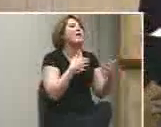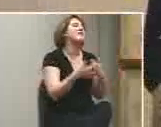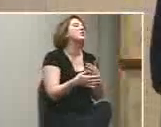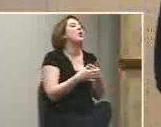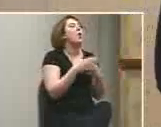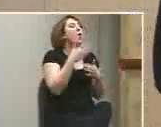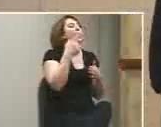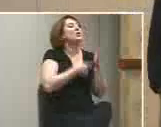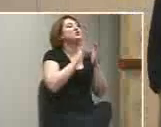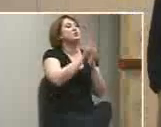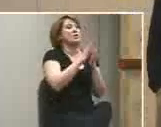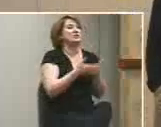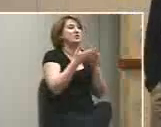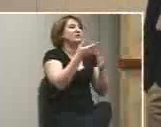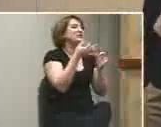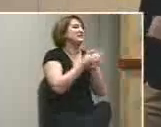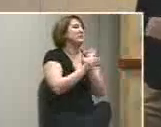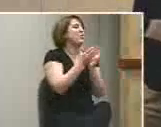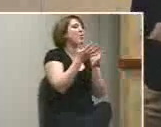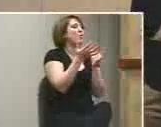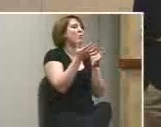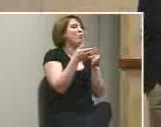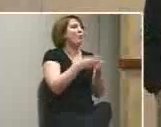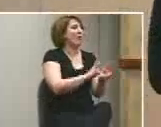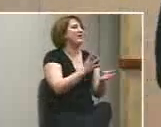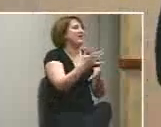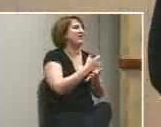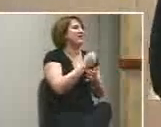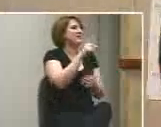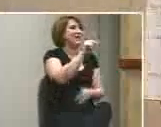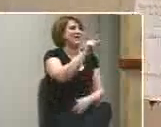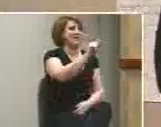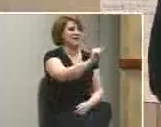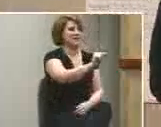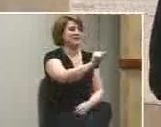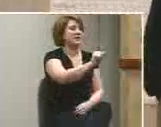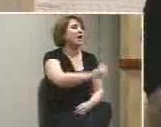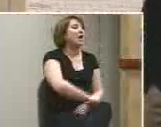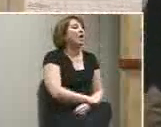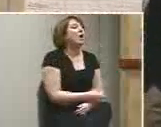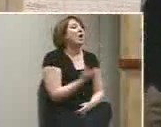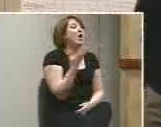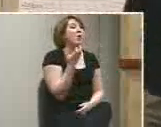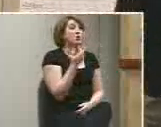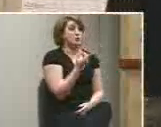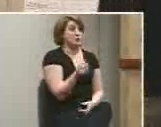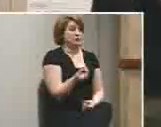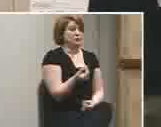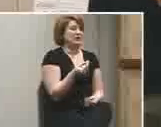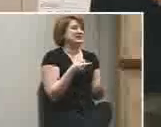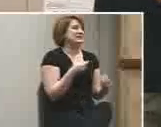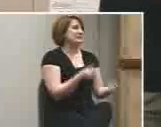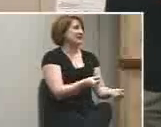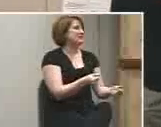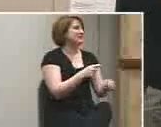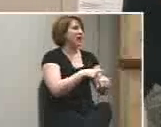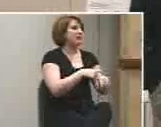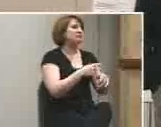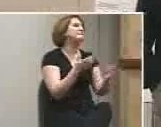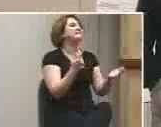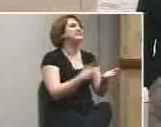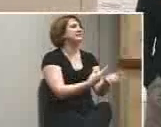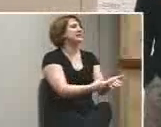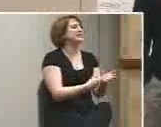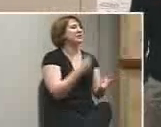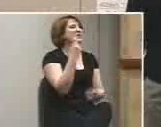your suggestion for the simple way we might collect that? What I'd like you to do is to spend some time talking about that. I'm going to